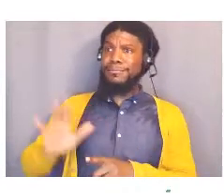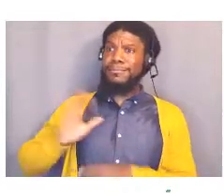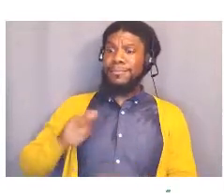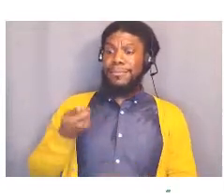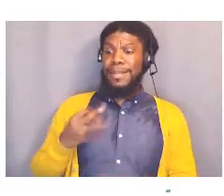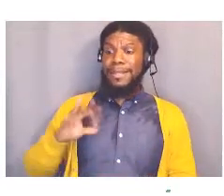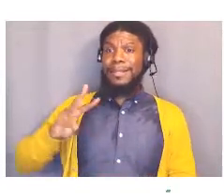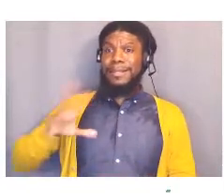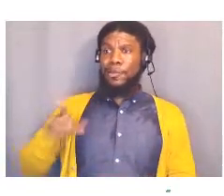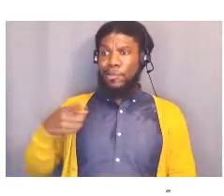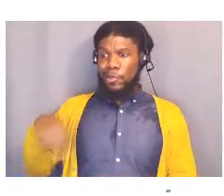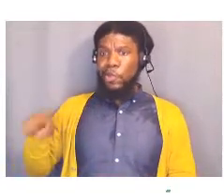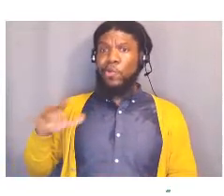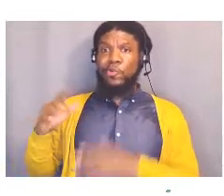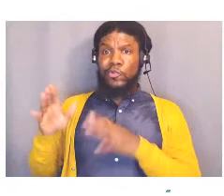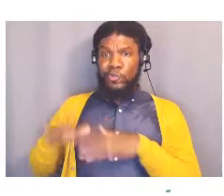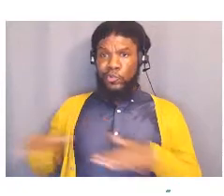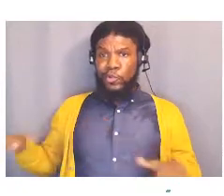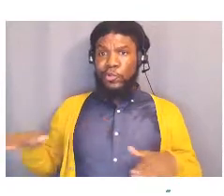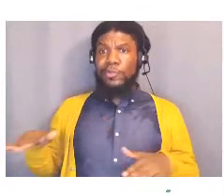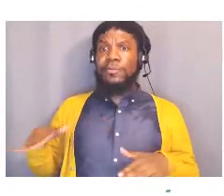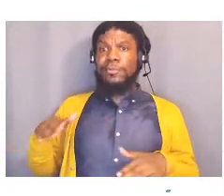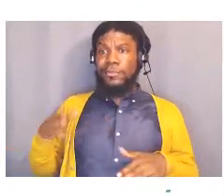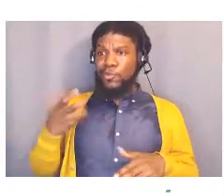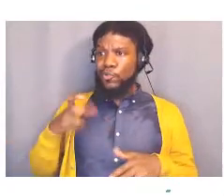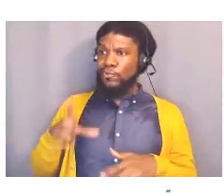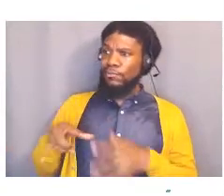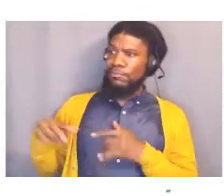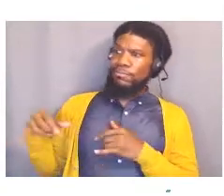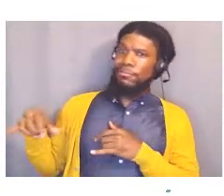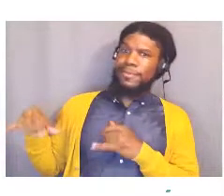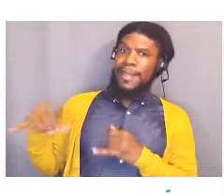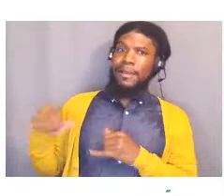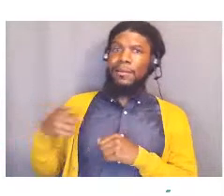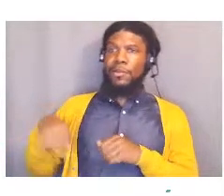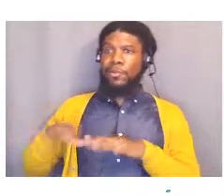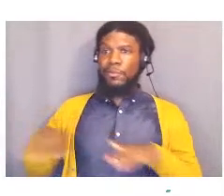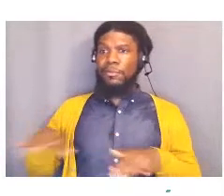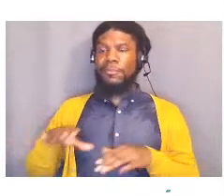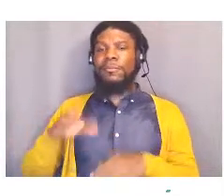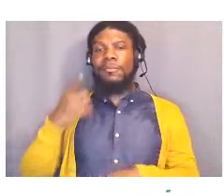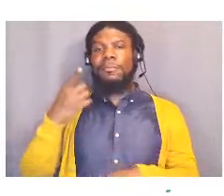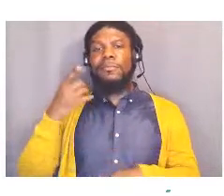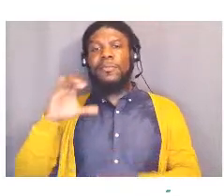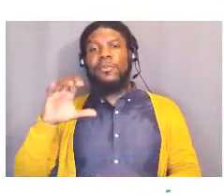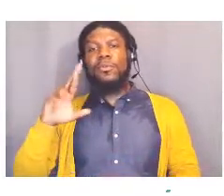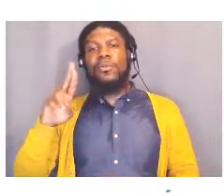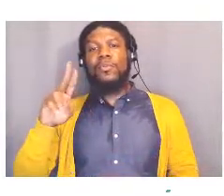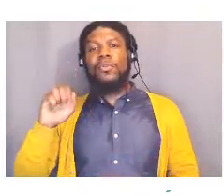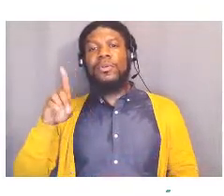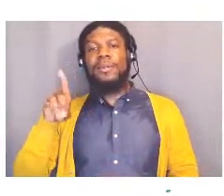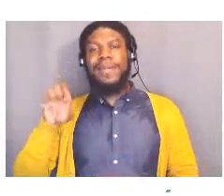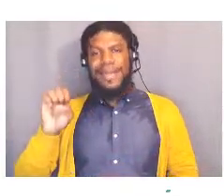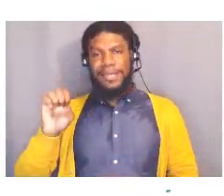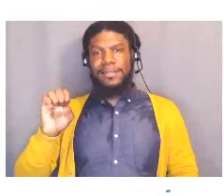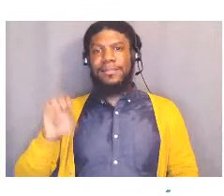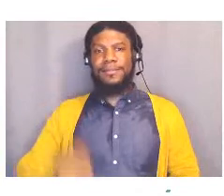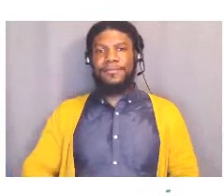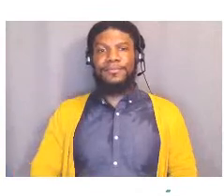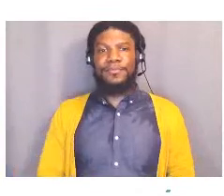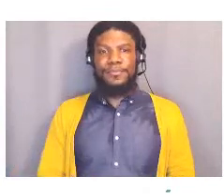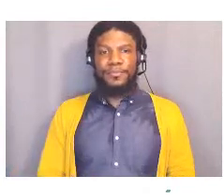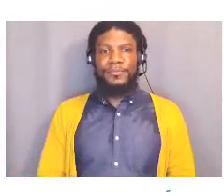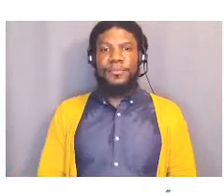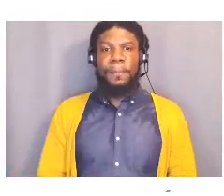1963 in the Children's Crusade.